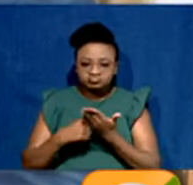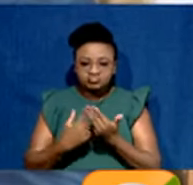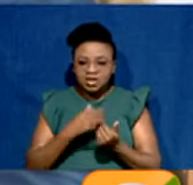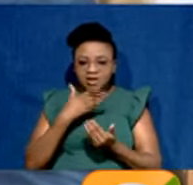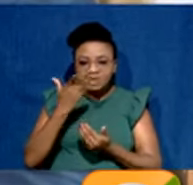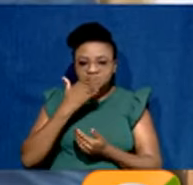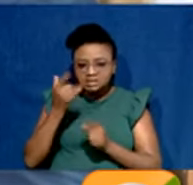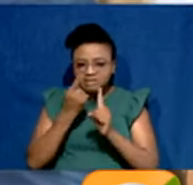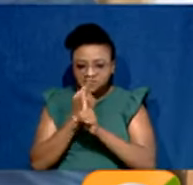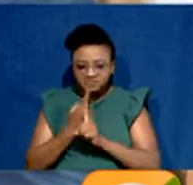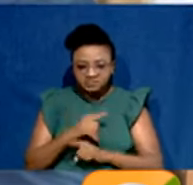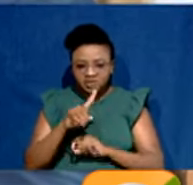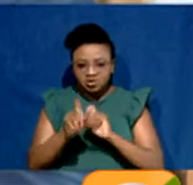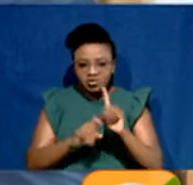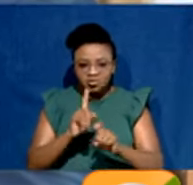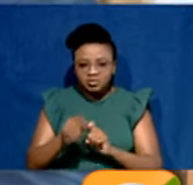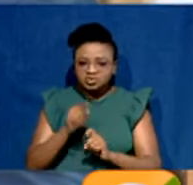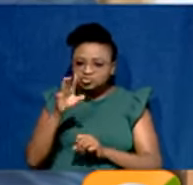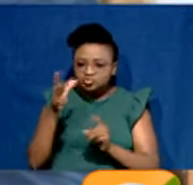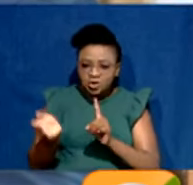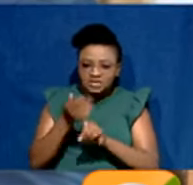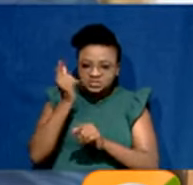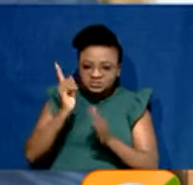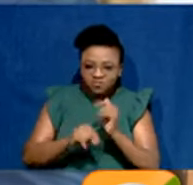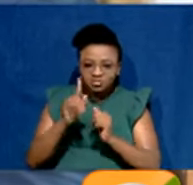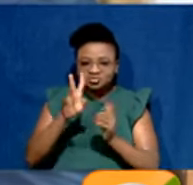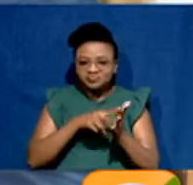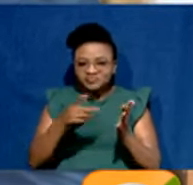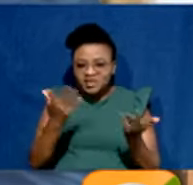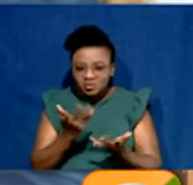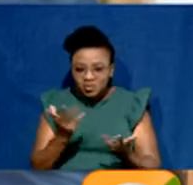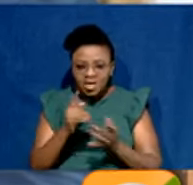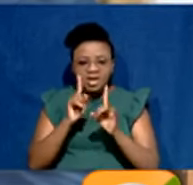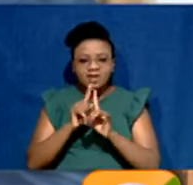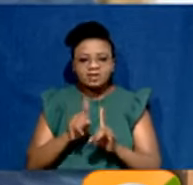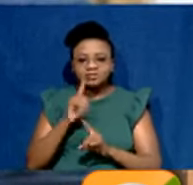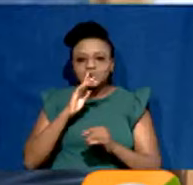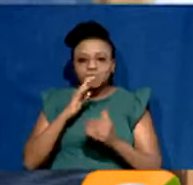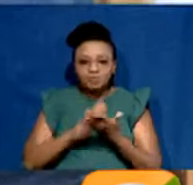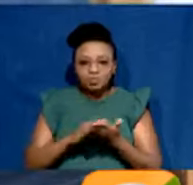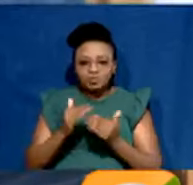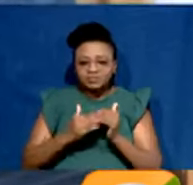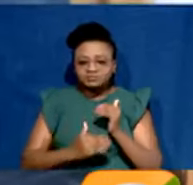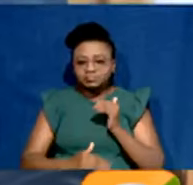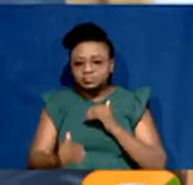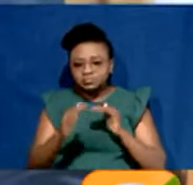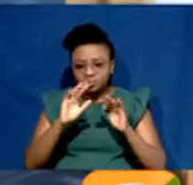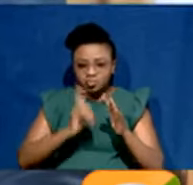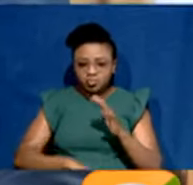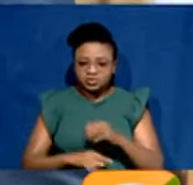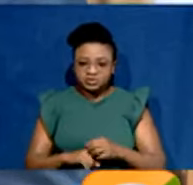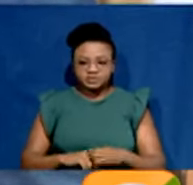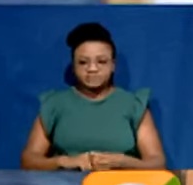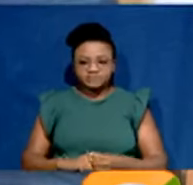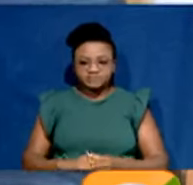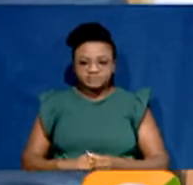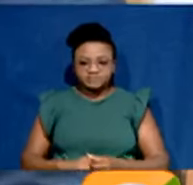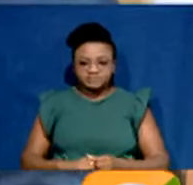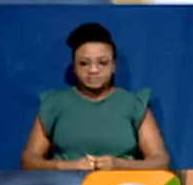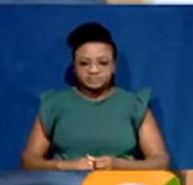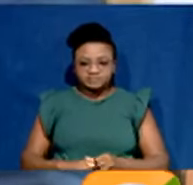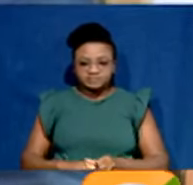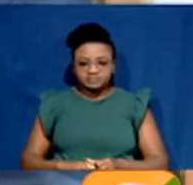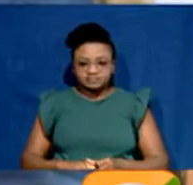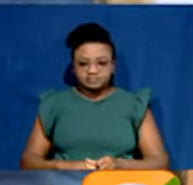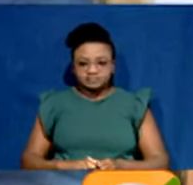accountability, what you've been able to do, what you've not been able to do, and what the promises in the coming years. And of course, we'll start with a